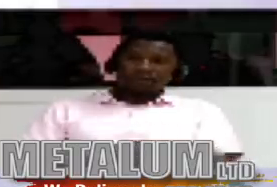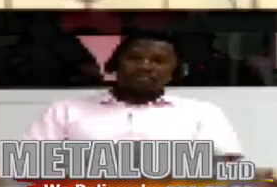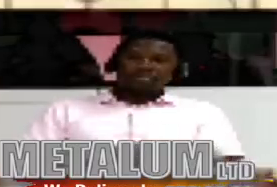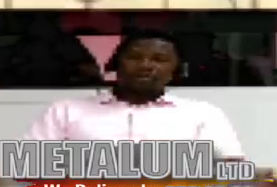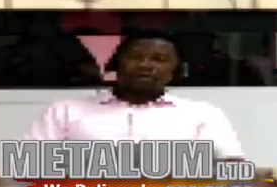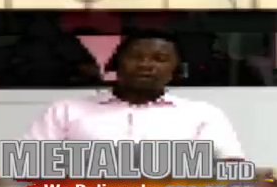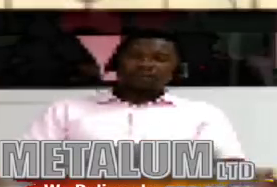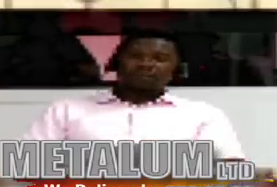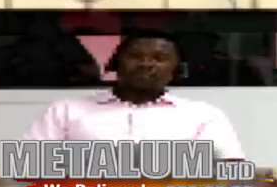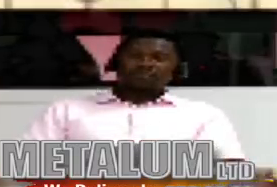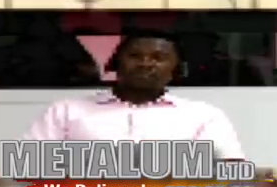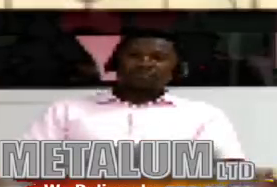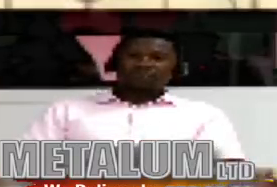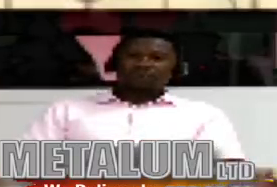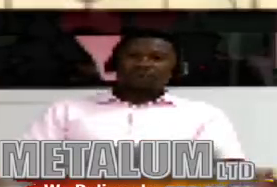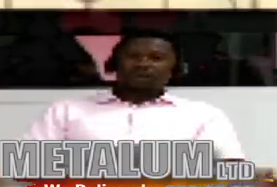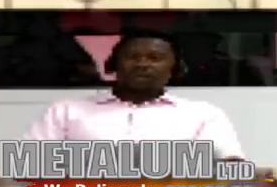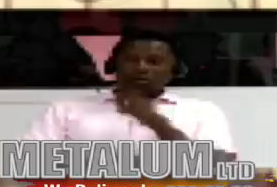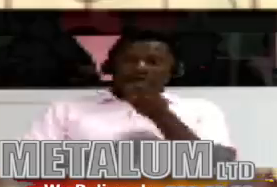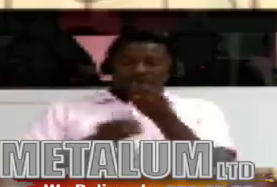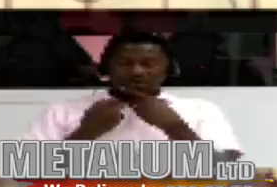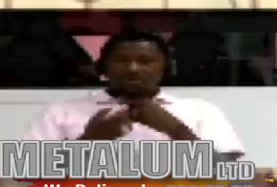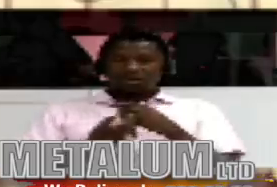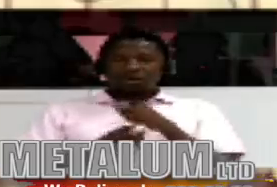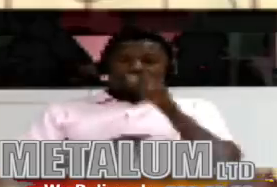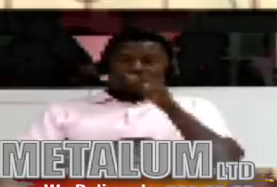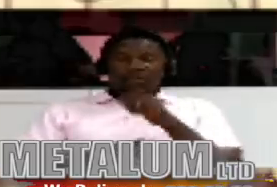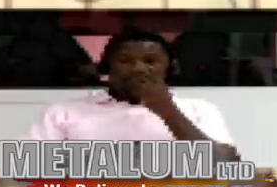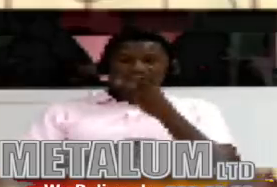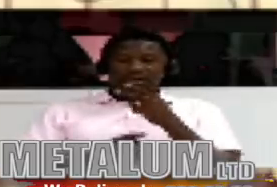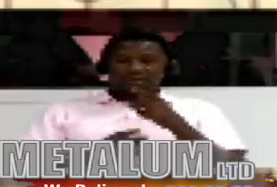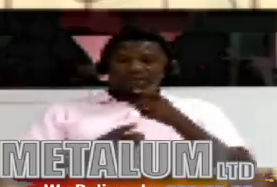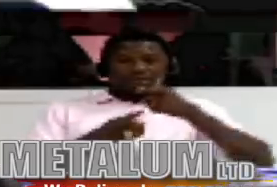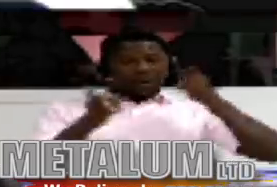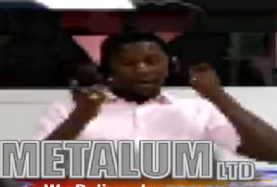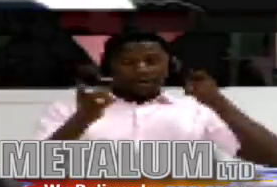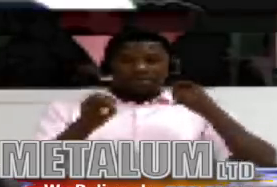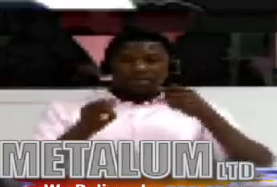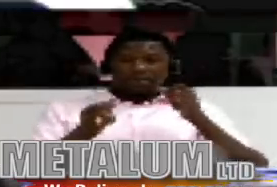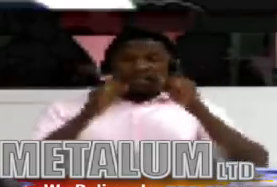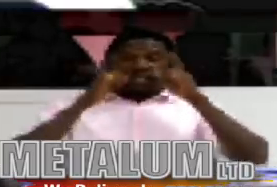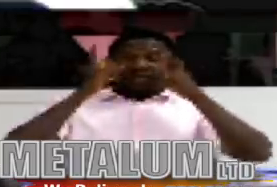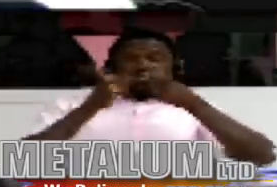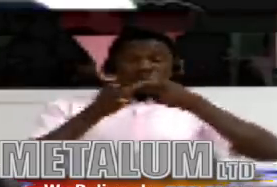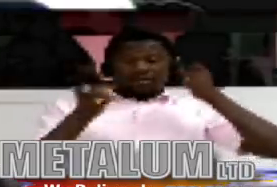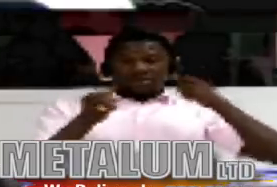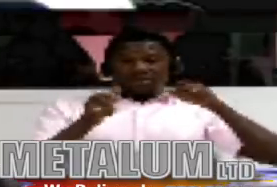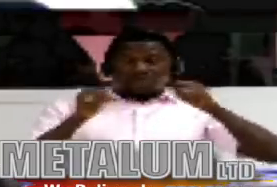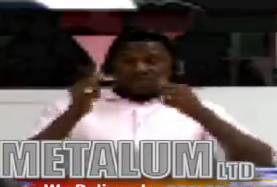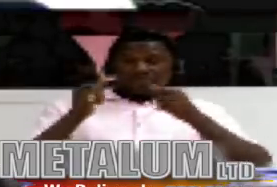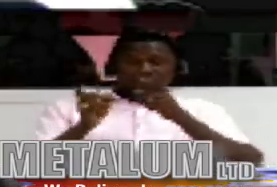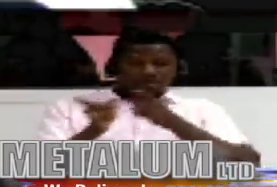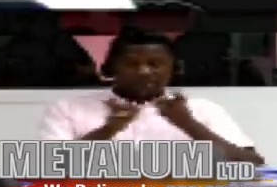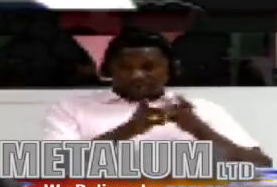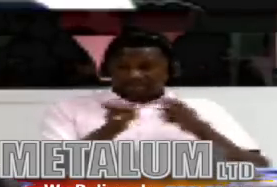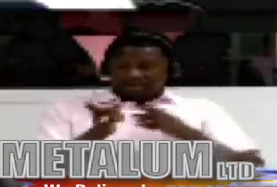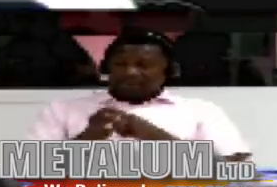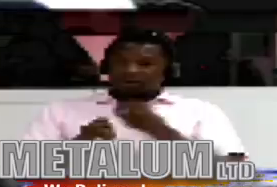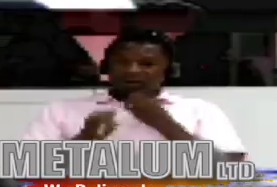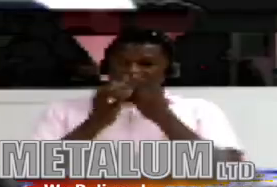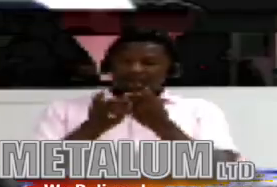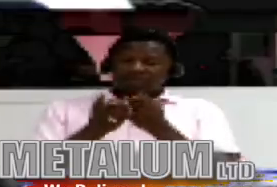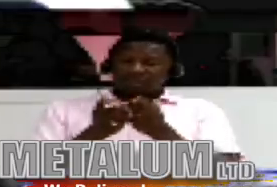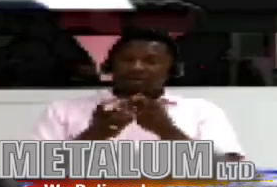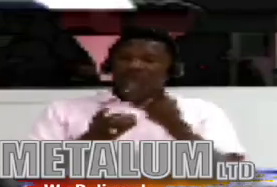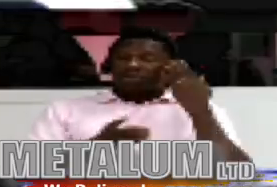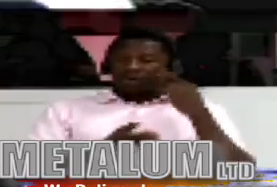So you told us that someone yelled fire and live bullets started being fired. You told us initially that when